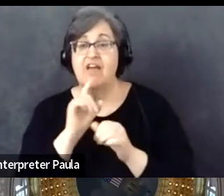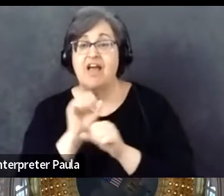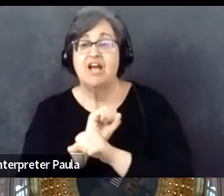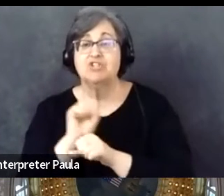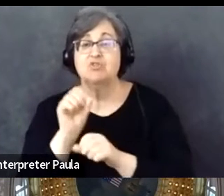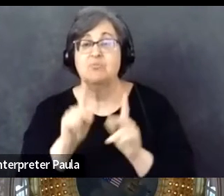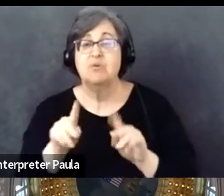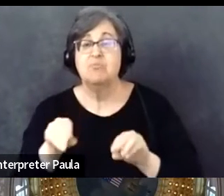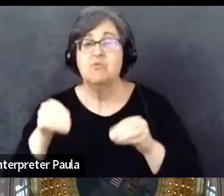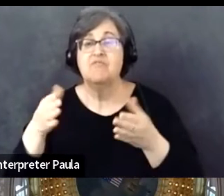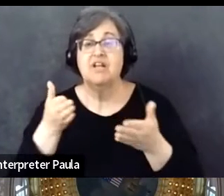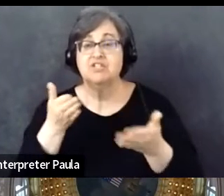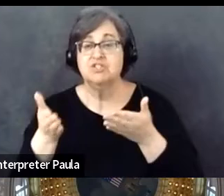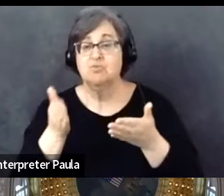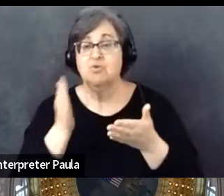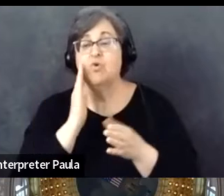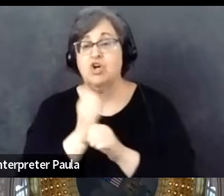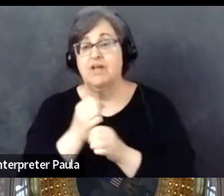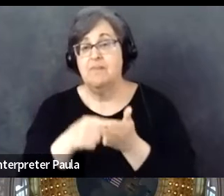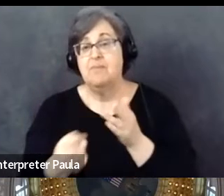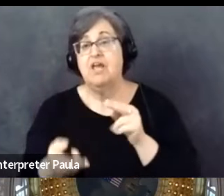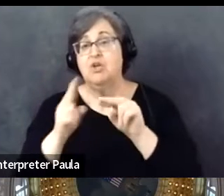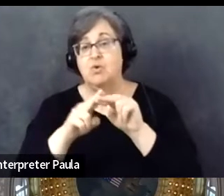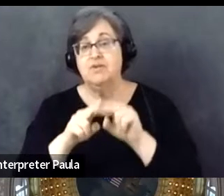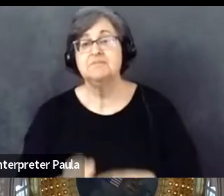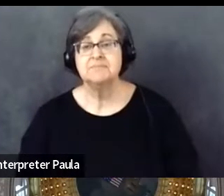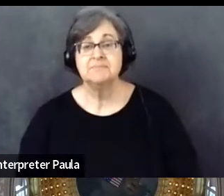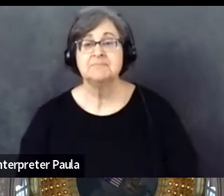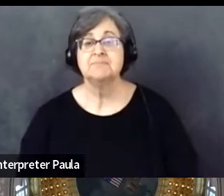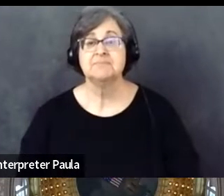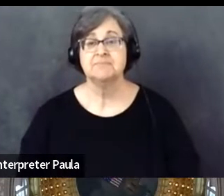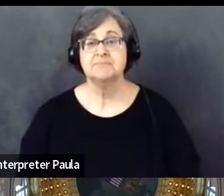people providing the services will get that and see that as a wage increase.